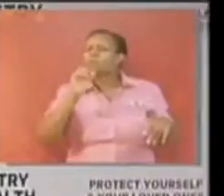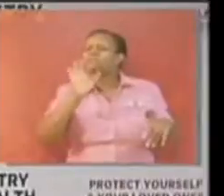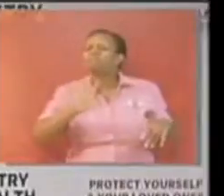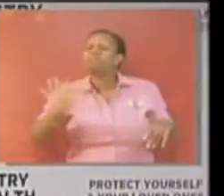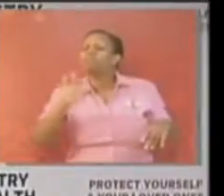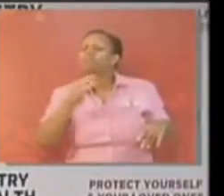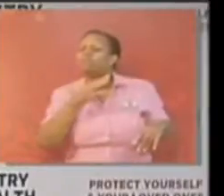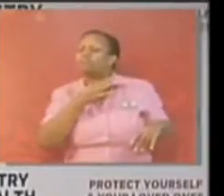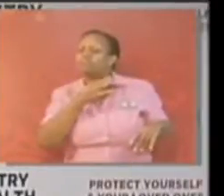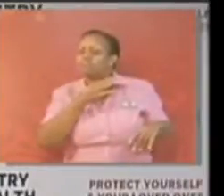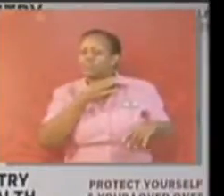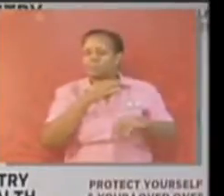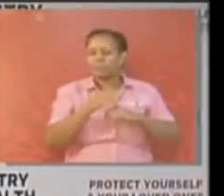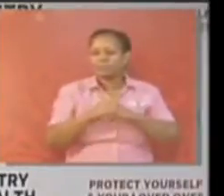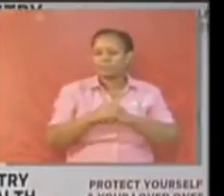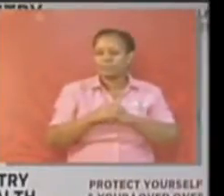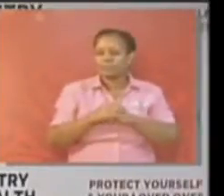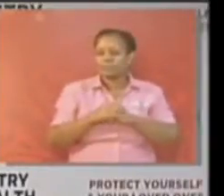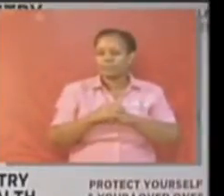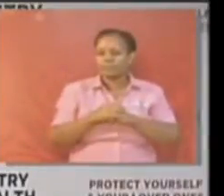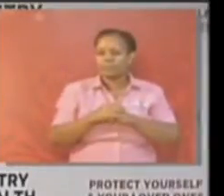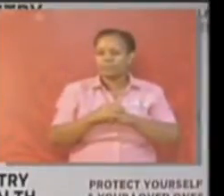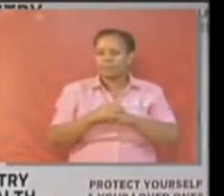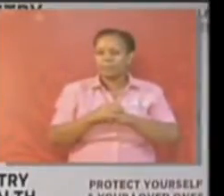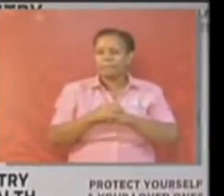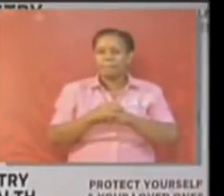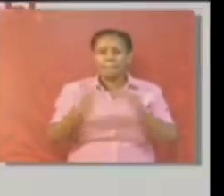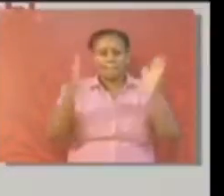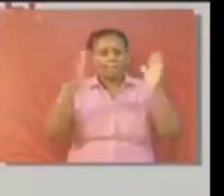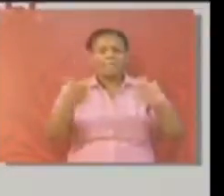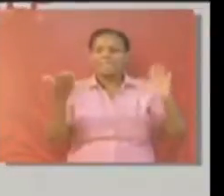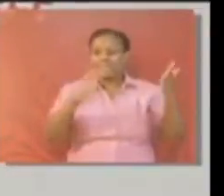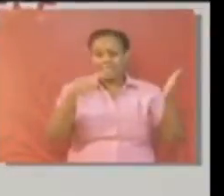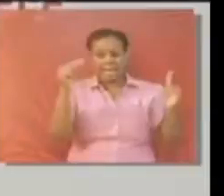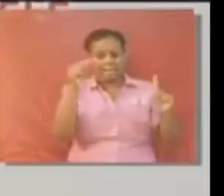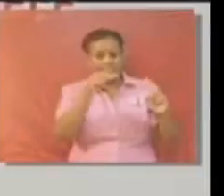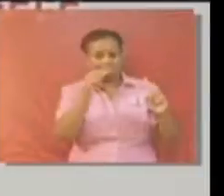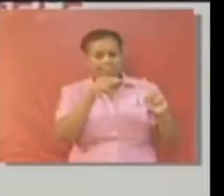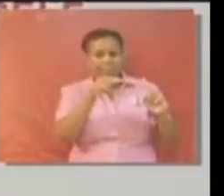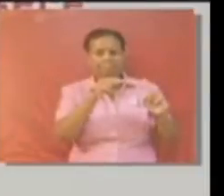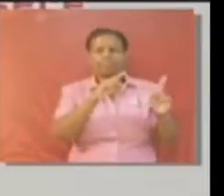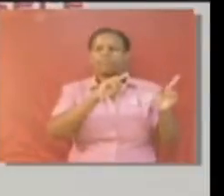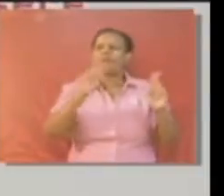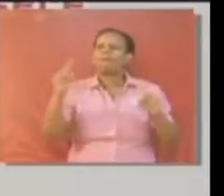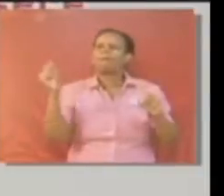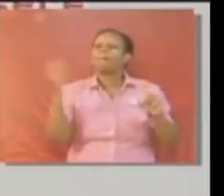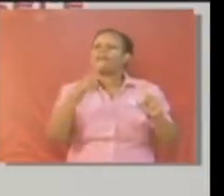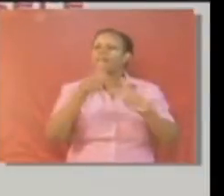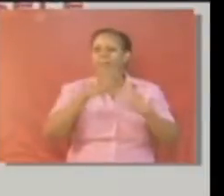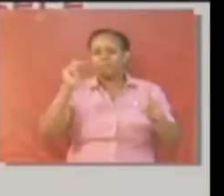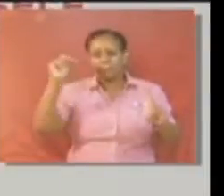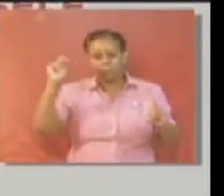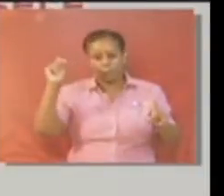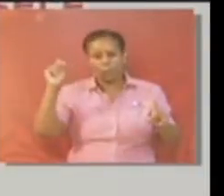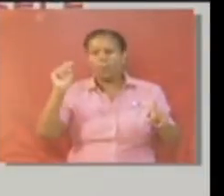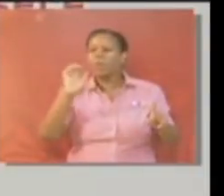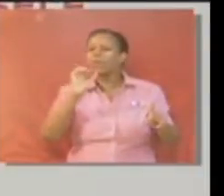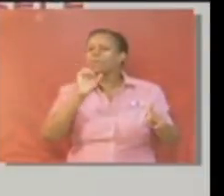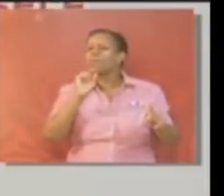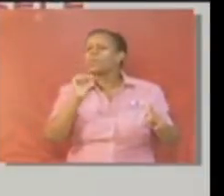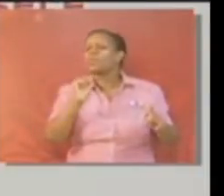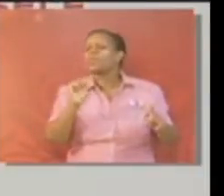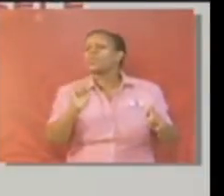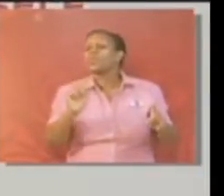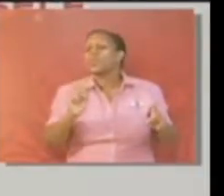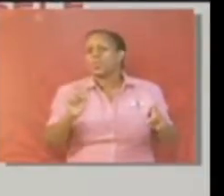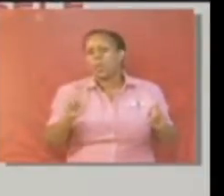Okay, thank you. So the person who died coming back from Tobago was an elderly person with comorbidities. It wasn't a